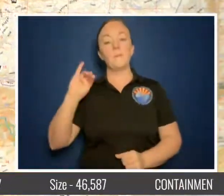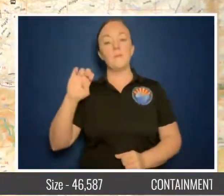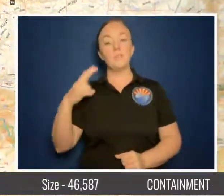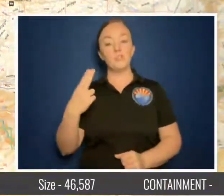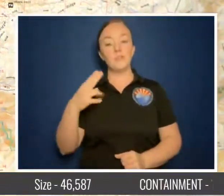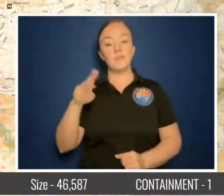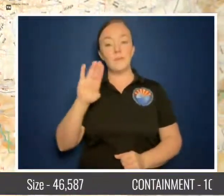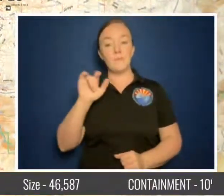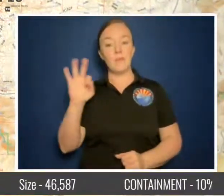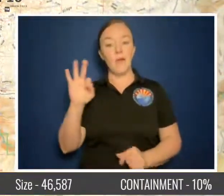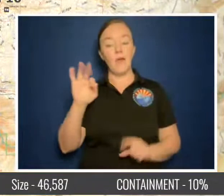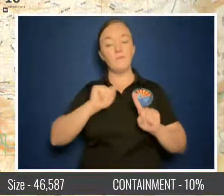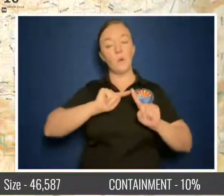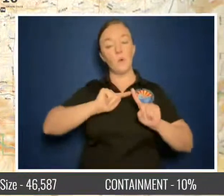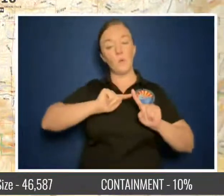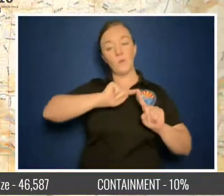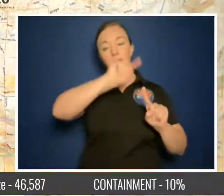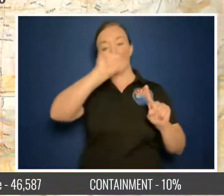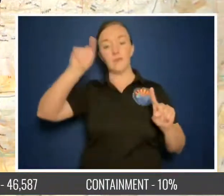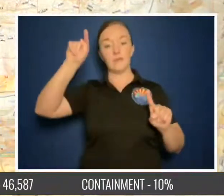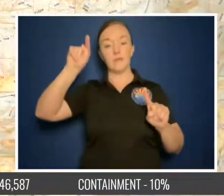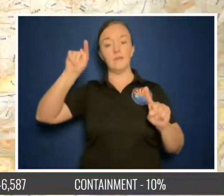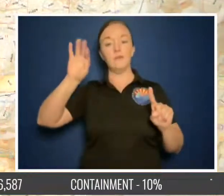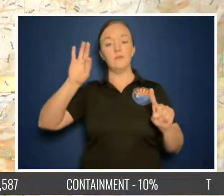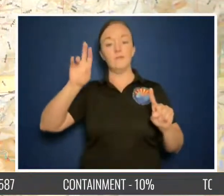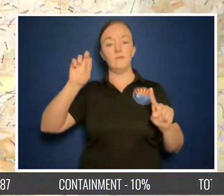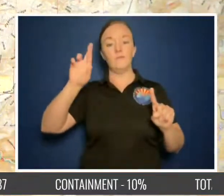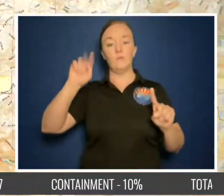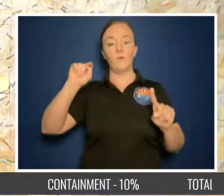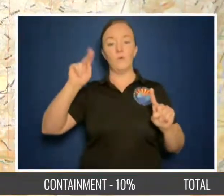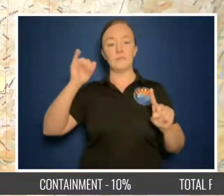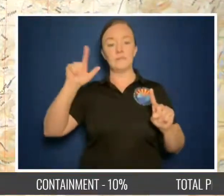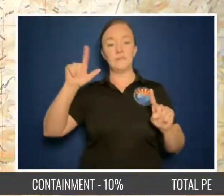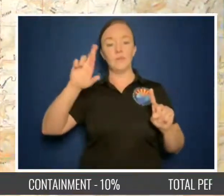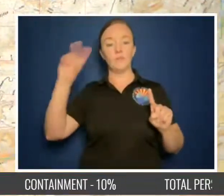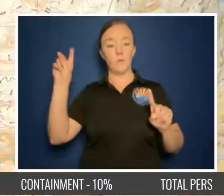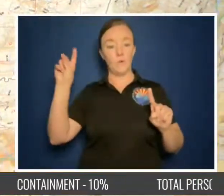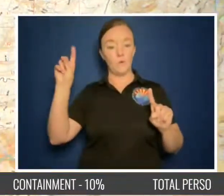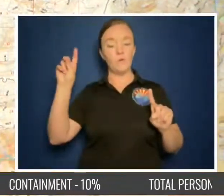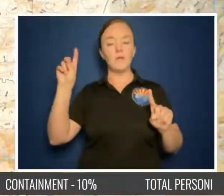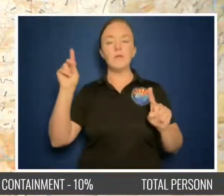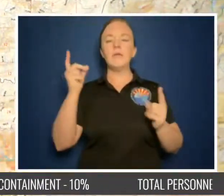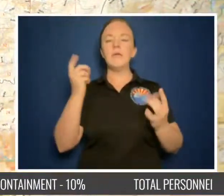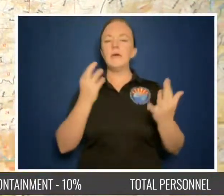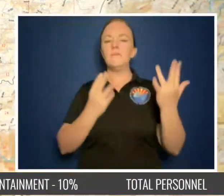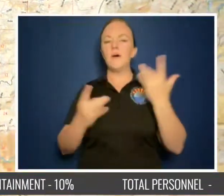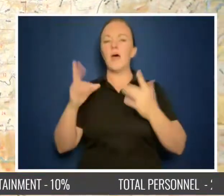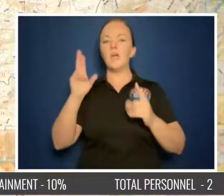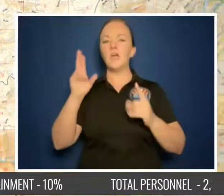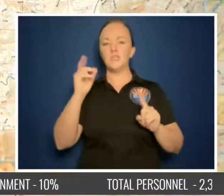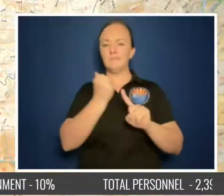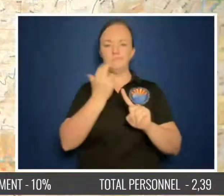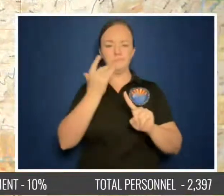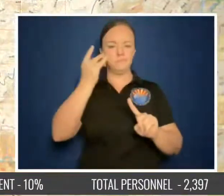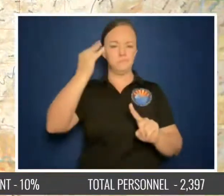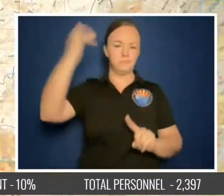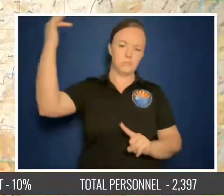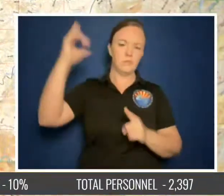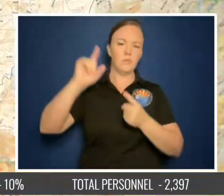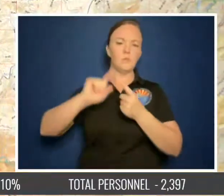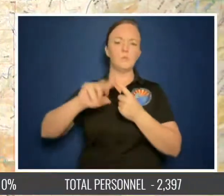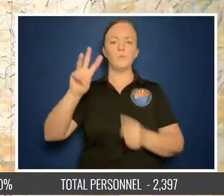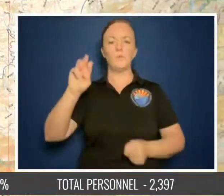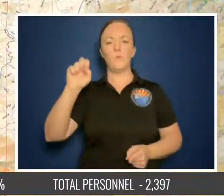along Forest Hill Road. The fire made a pretty good run up towards Westville, in